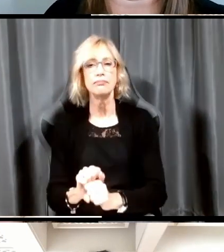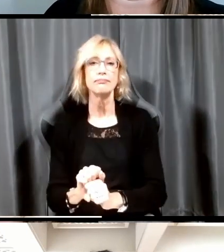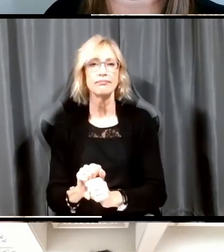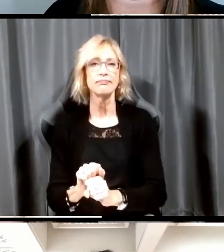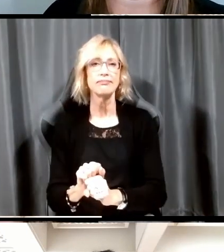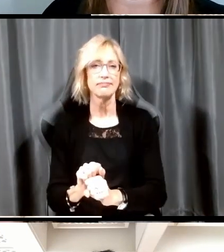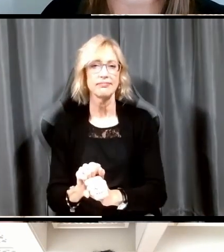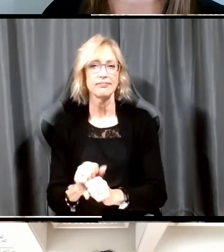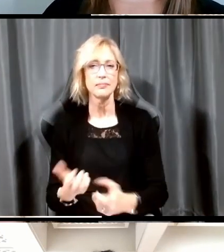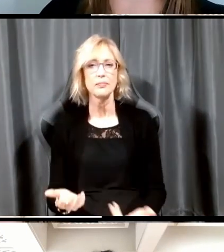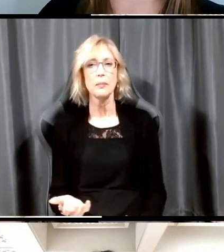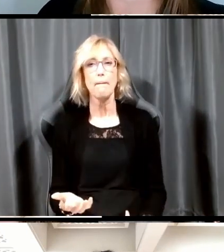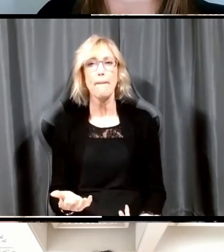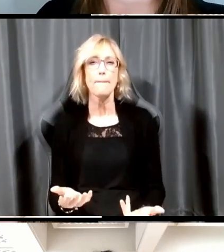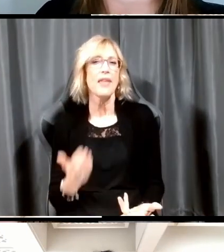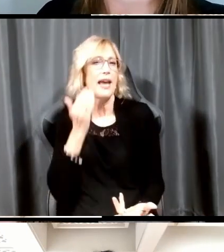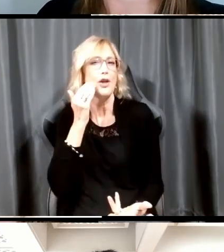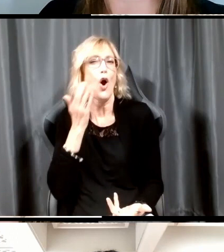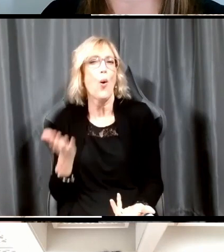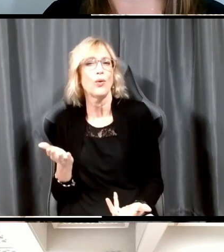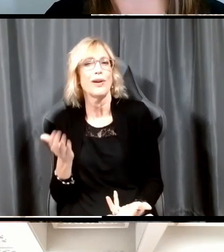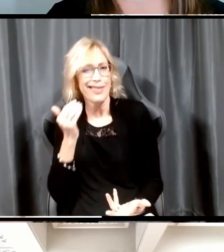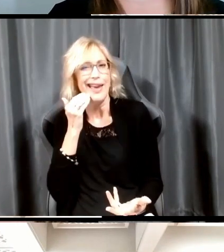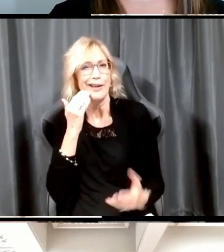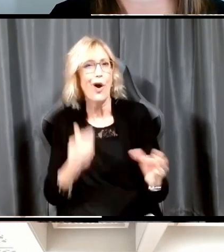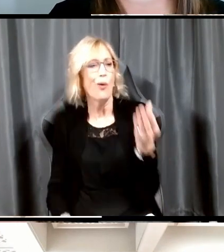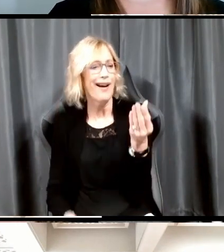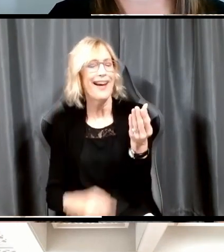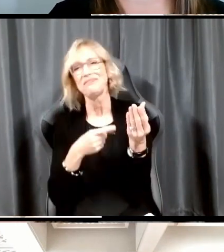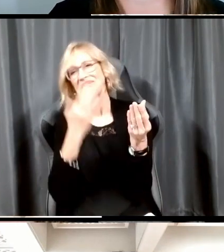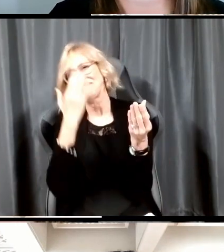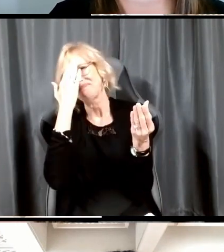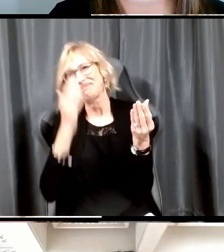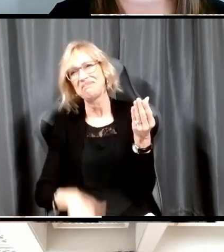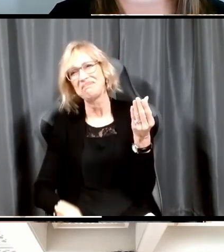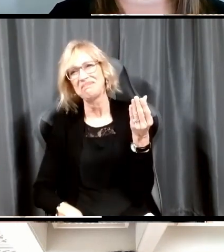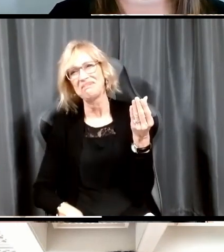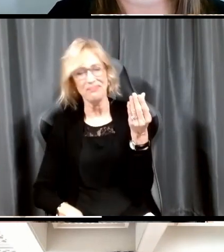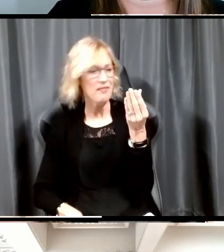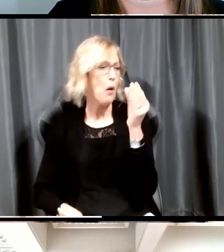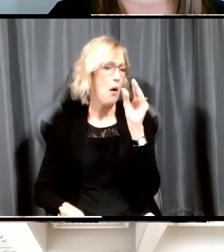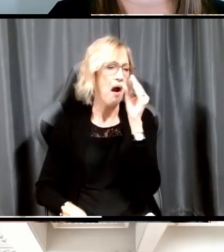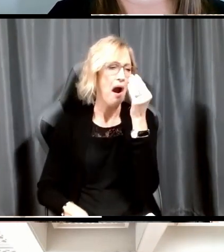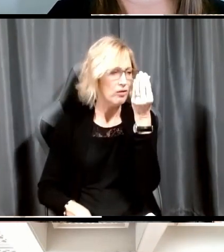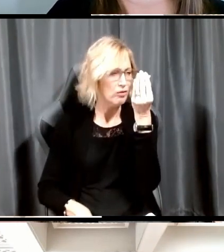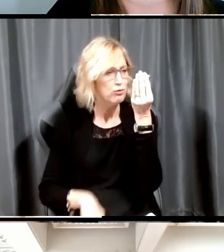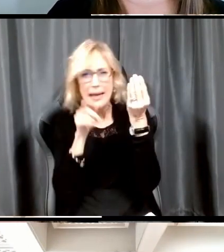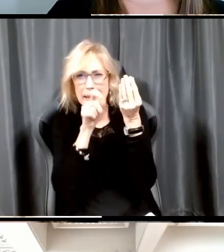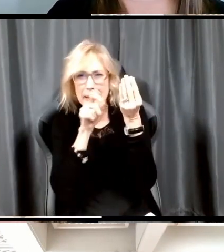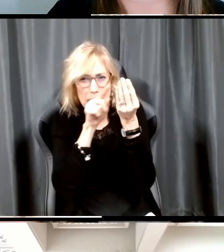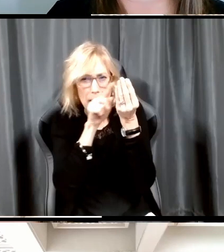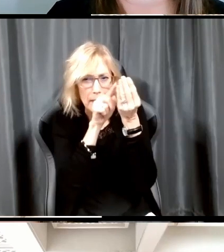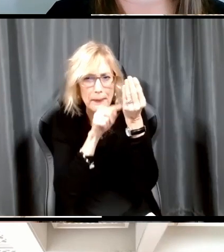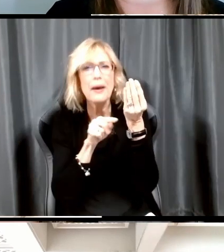know, they know it, they know this item, and so the details on it and all that are